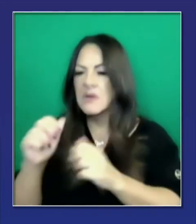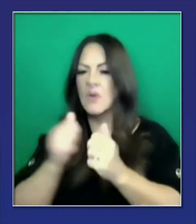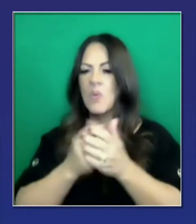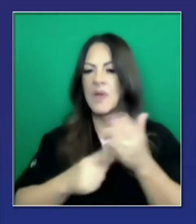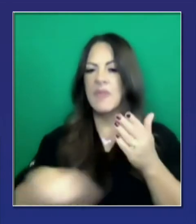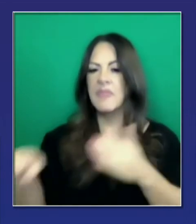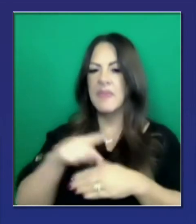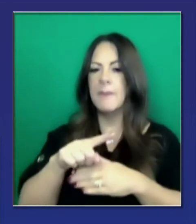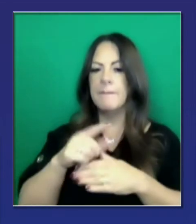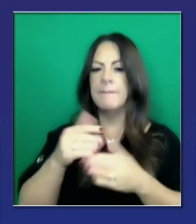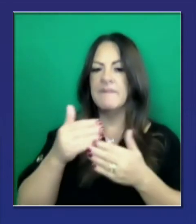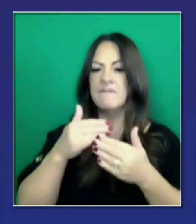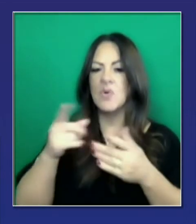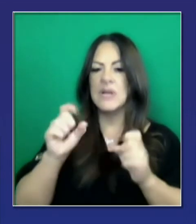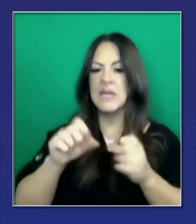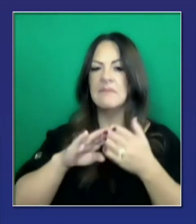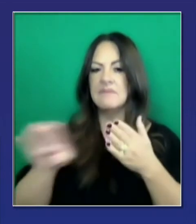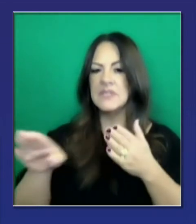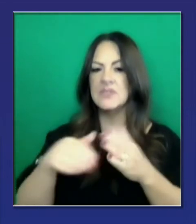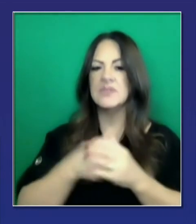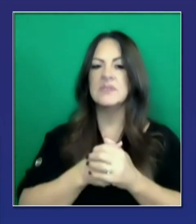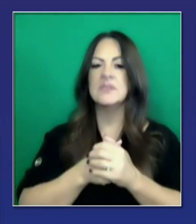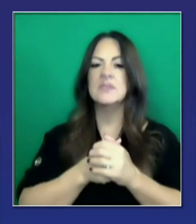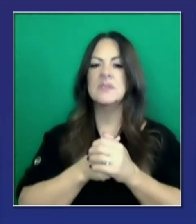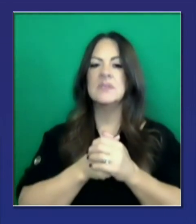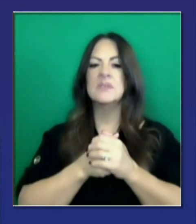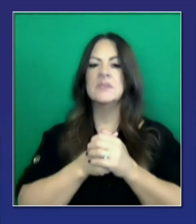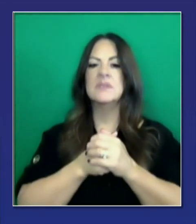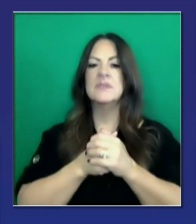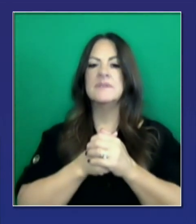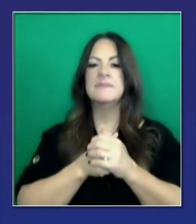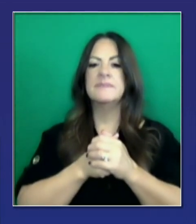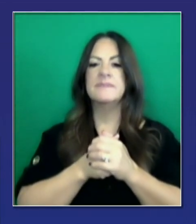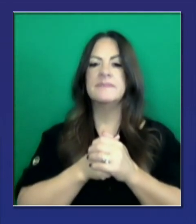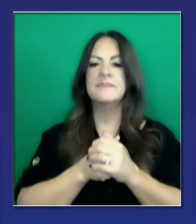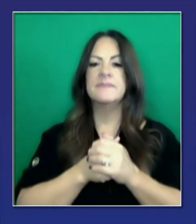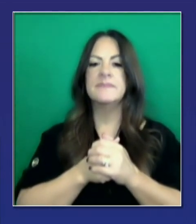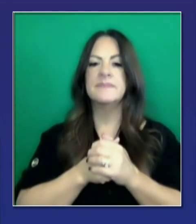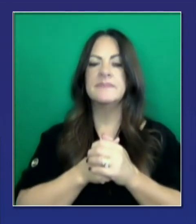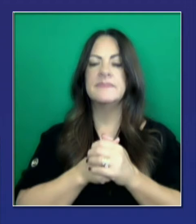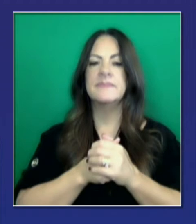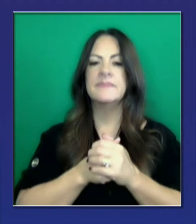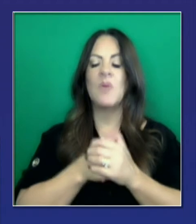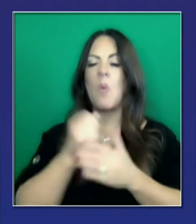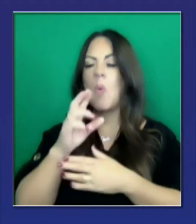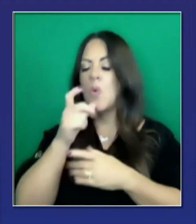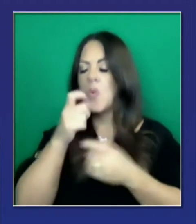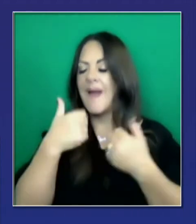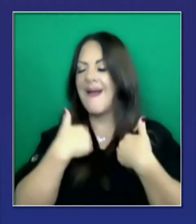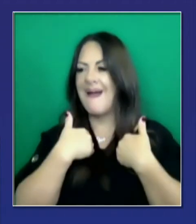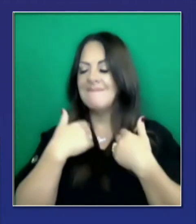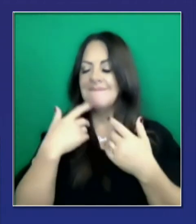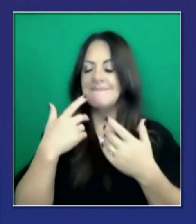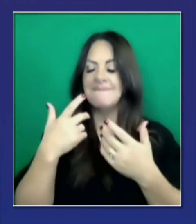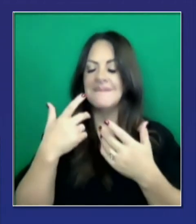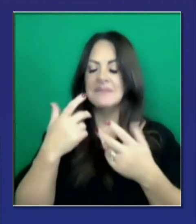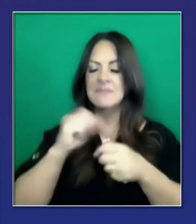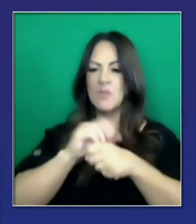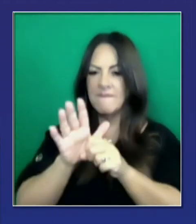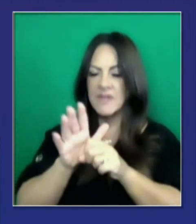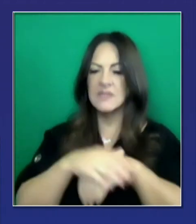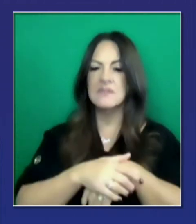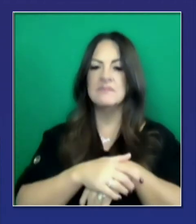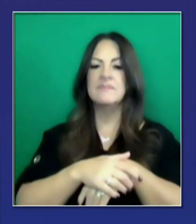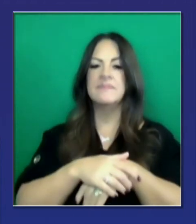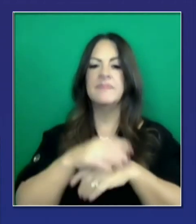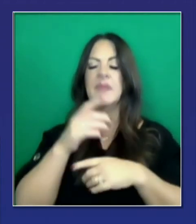question. And so while I respect those that want to bypass protocols, sentences,